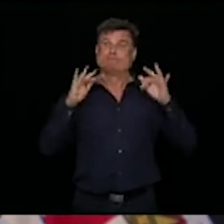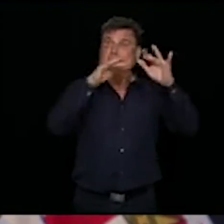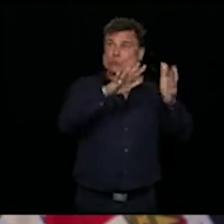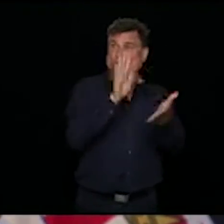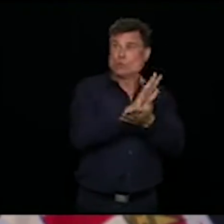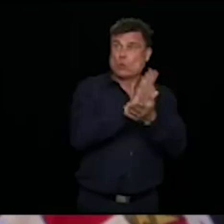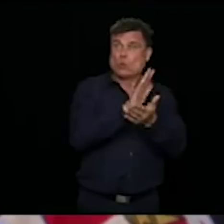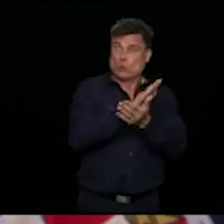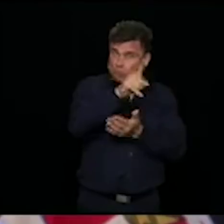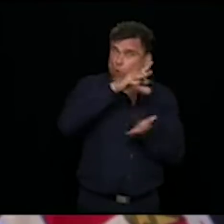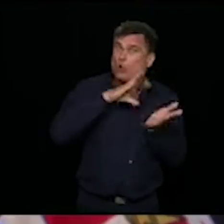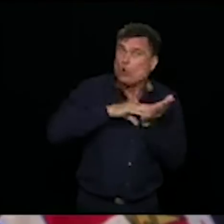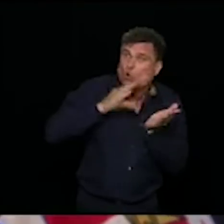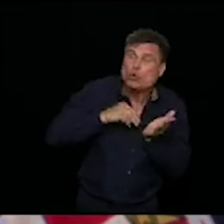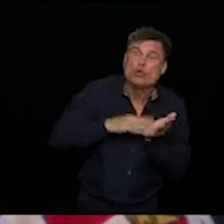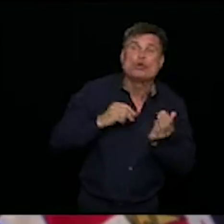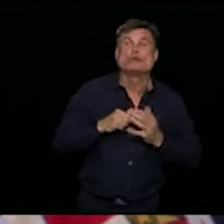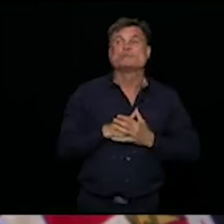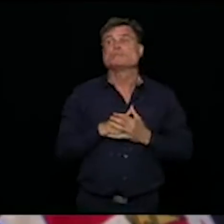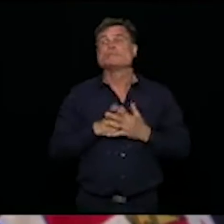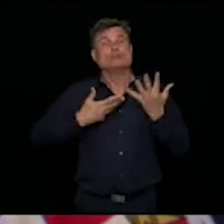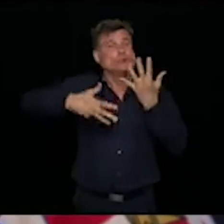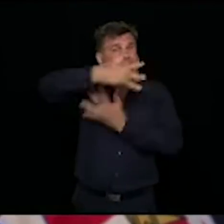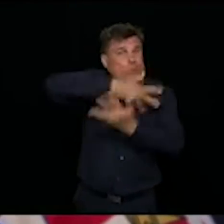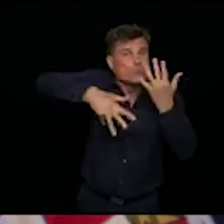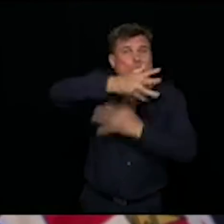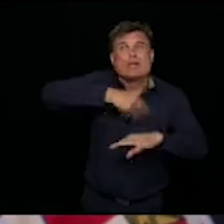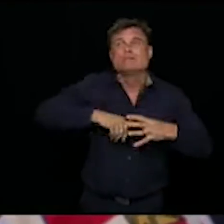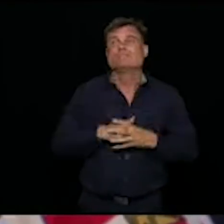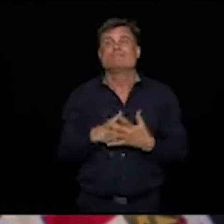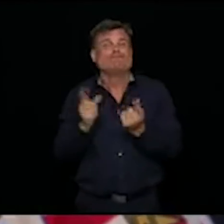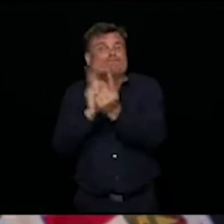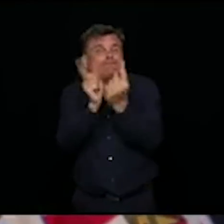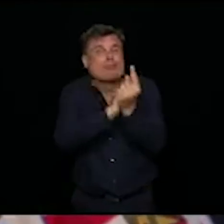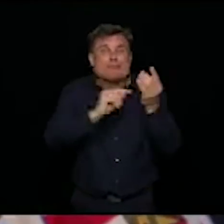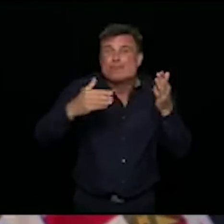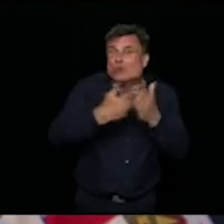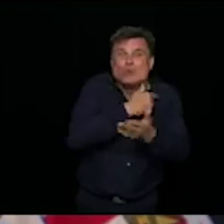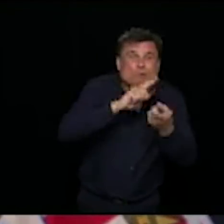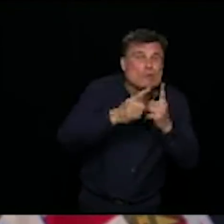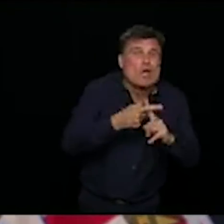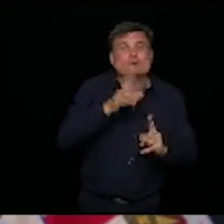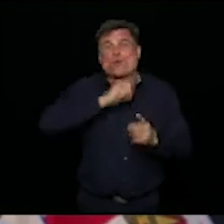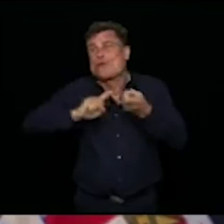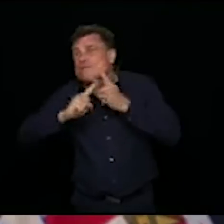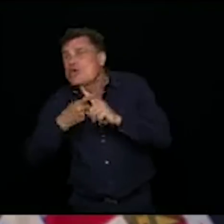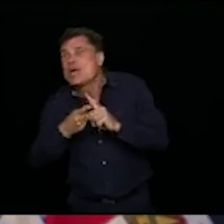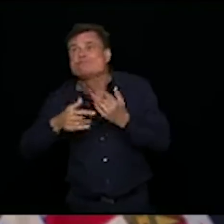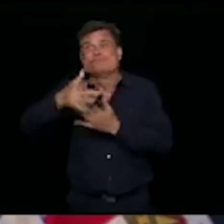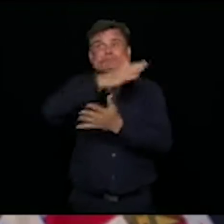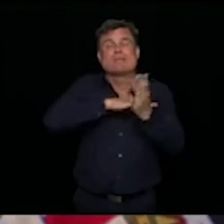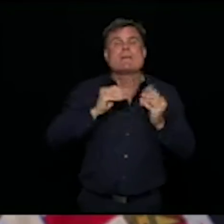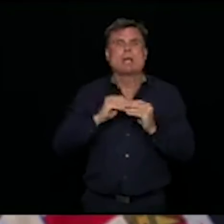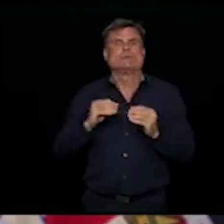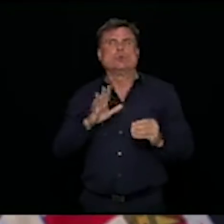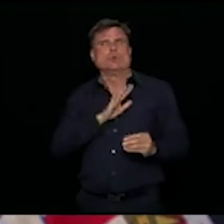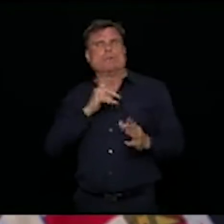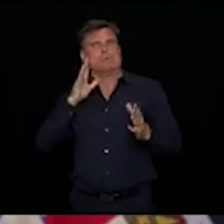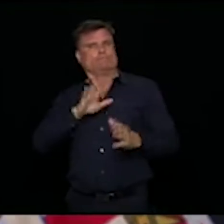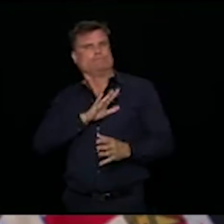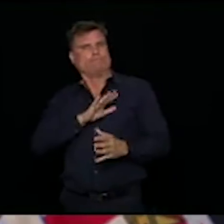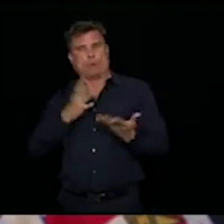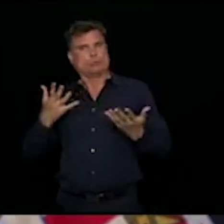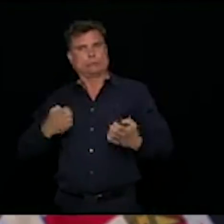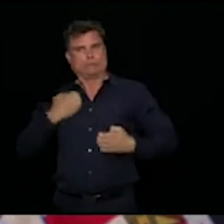about learning, about seeing friends, about getting those important emotional and social supports, as